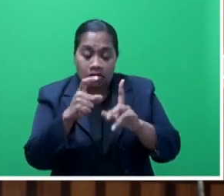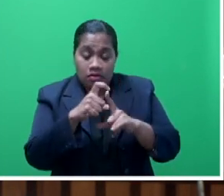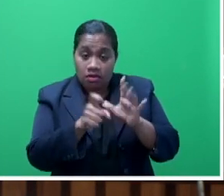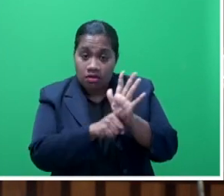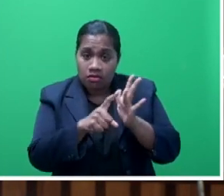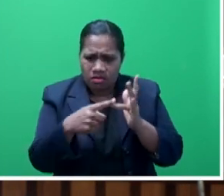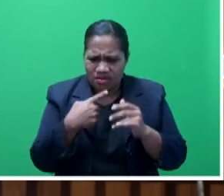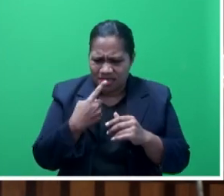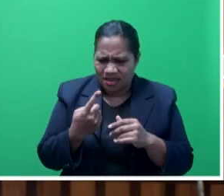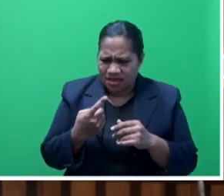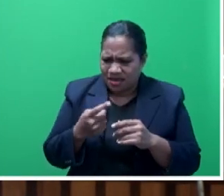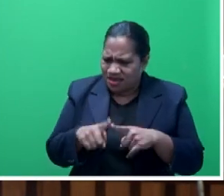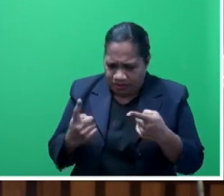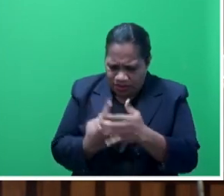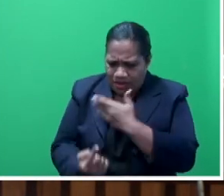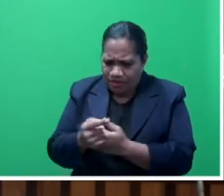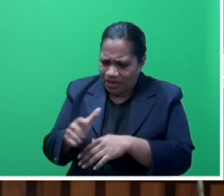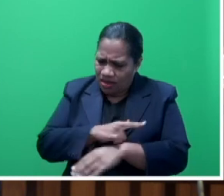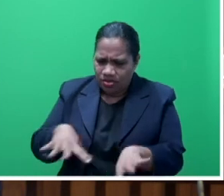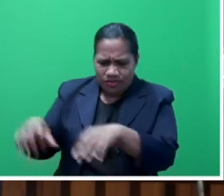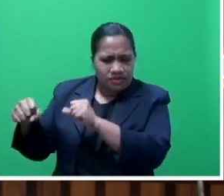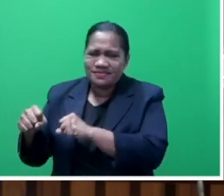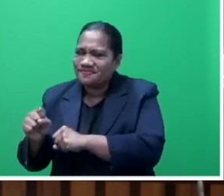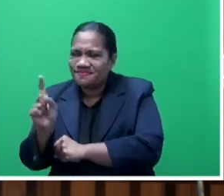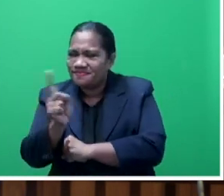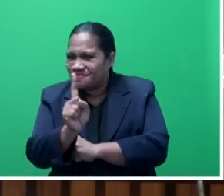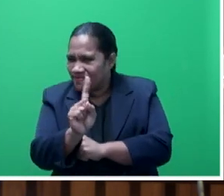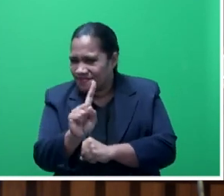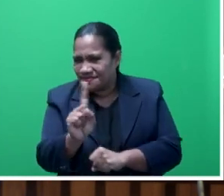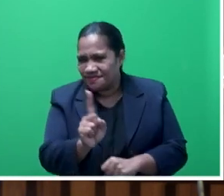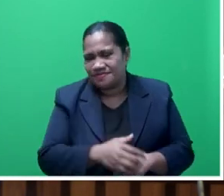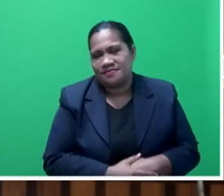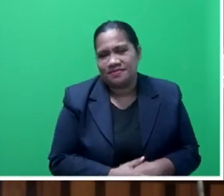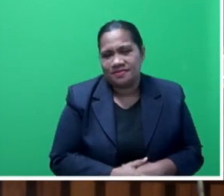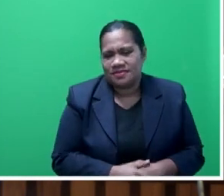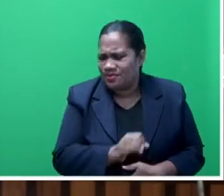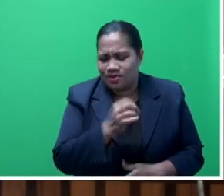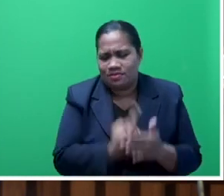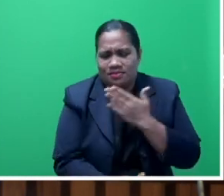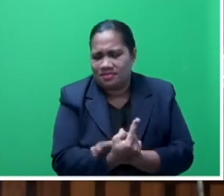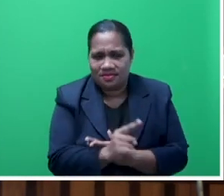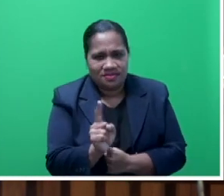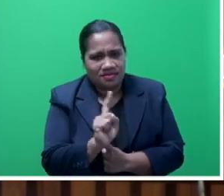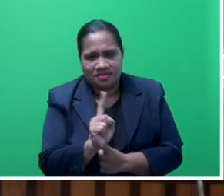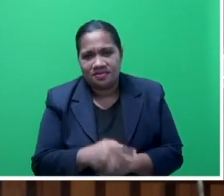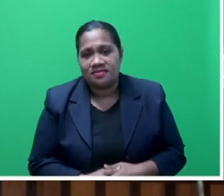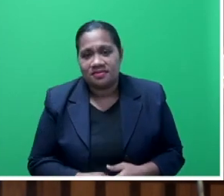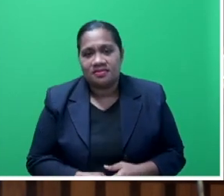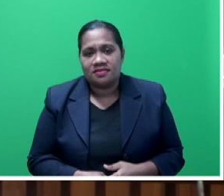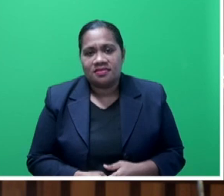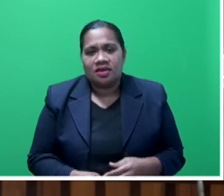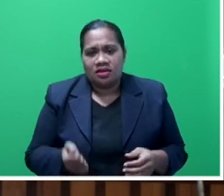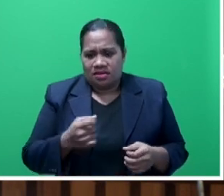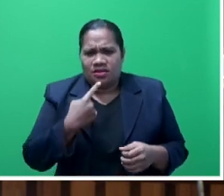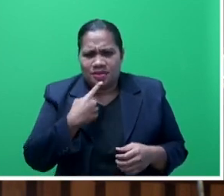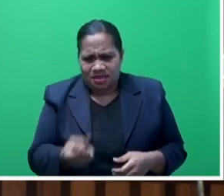None of that will happen. He's really into conjecture, Mr. Speaker, sir. And as I highlighted, they said bogus investors will be allowed.